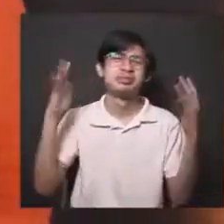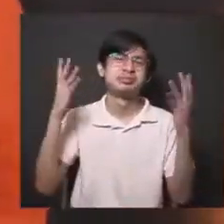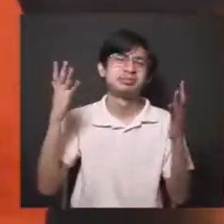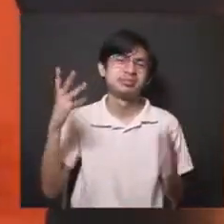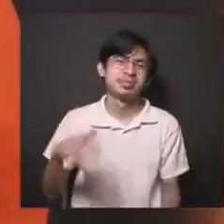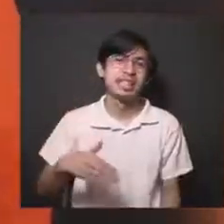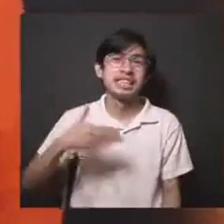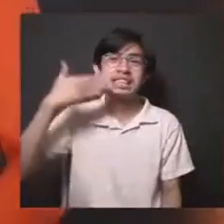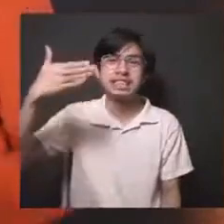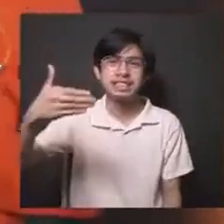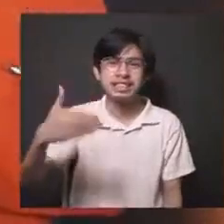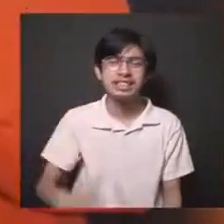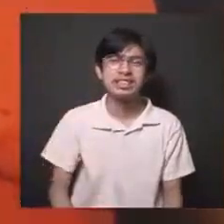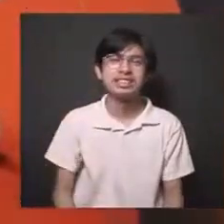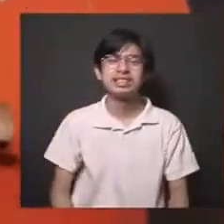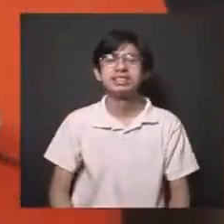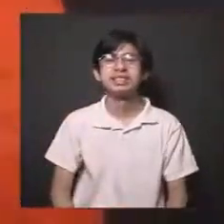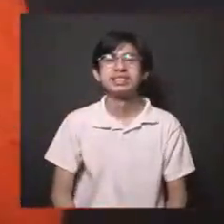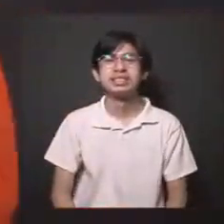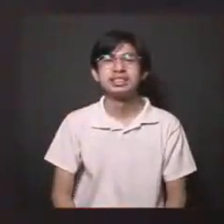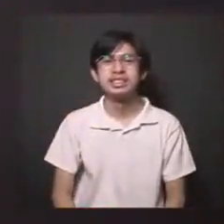Salam ha.